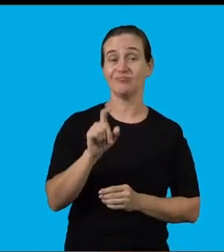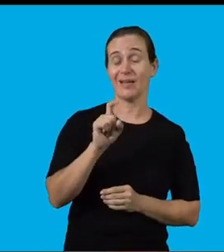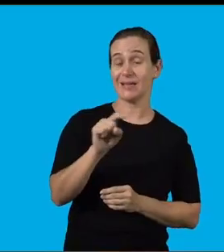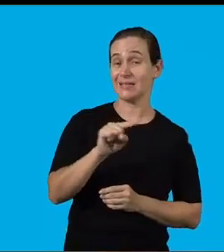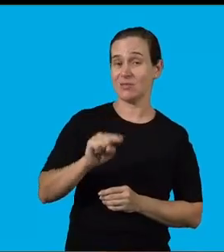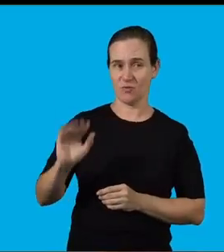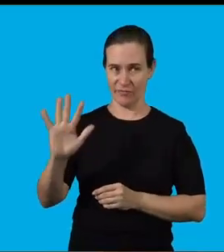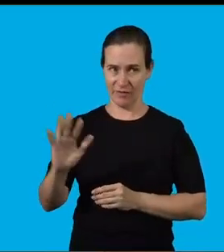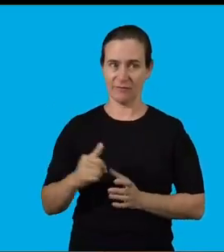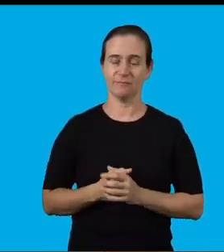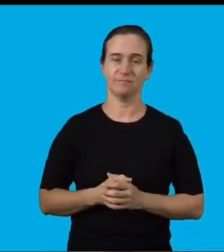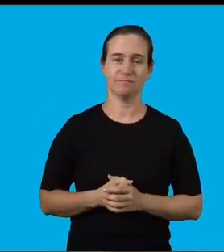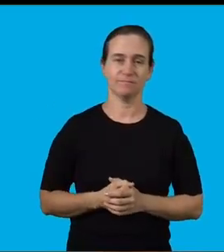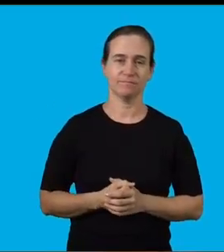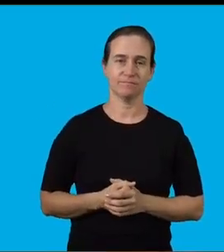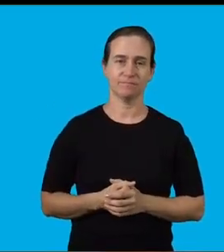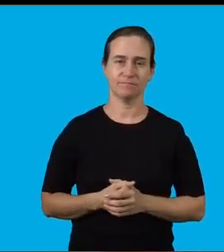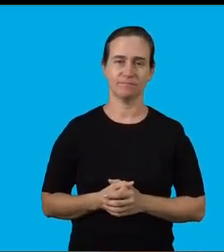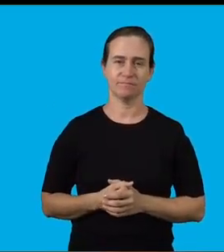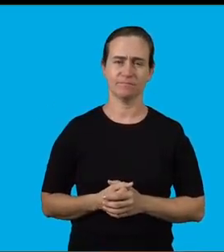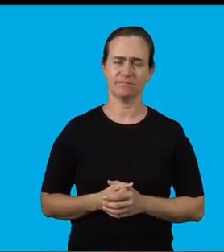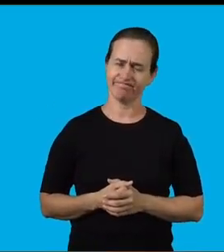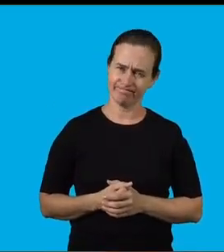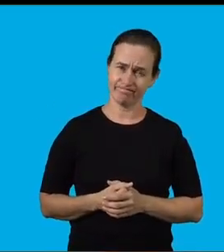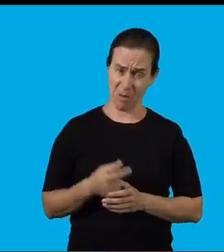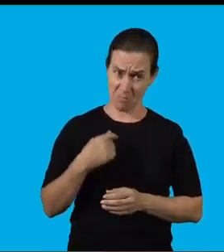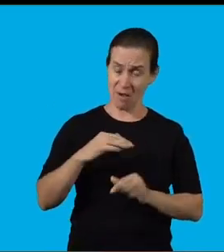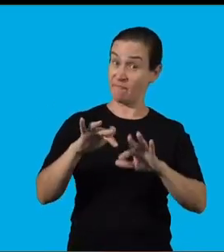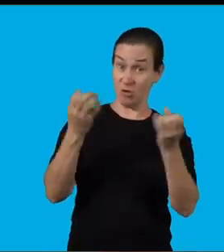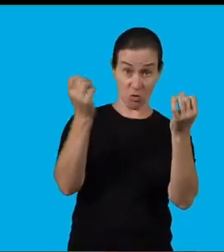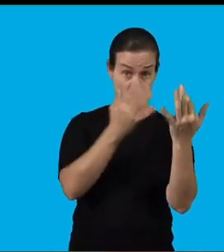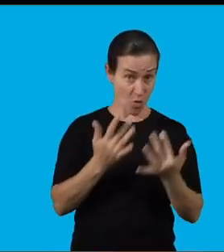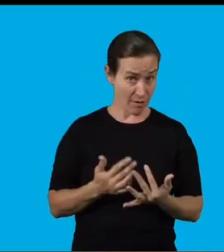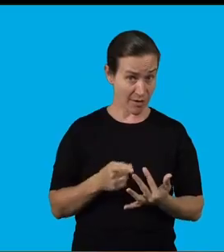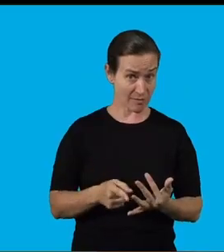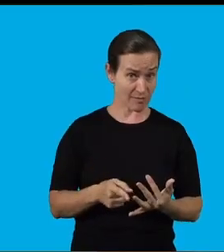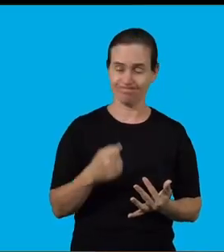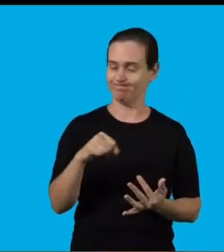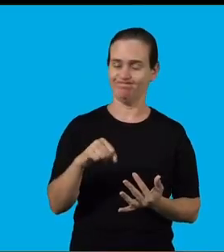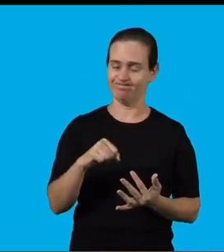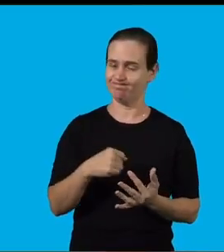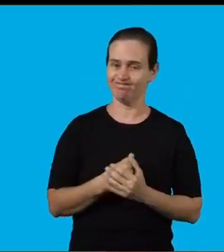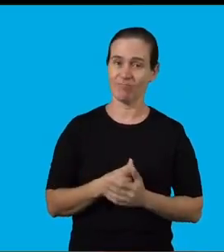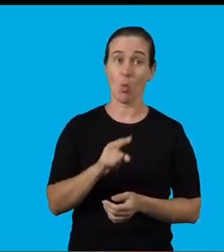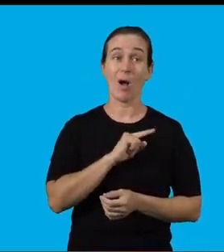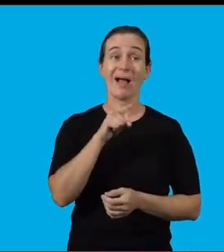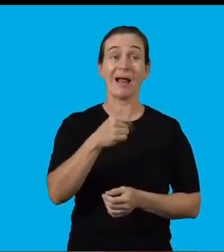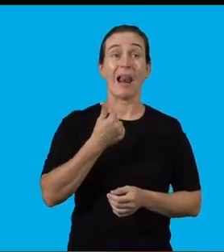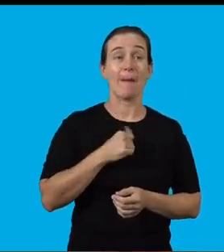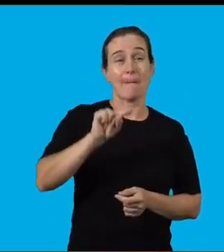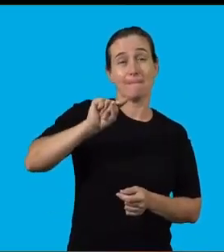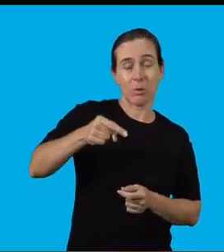and x is equal to 5. But now you've got to stop and say, well, am I done? And the answer to that is no, because they